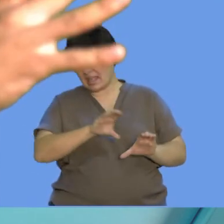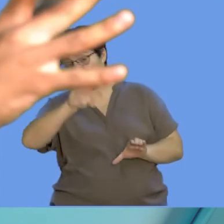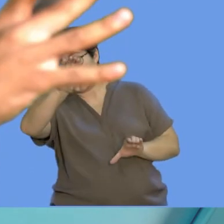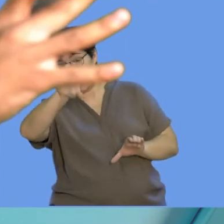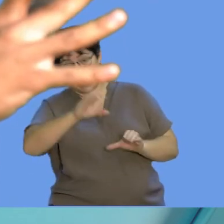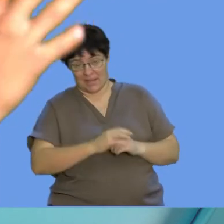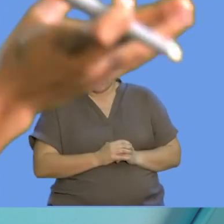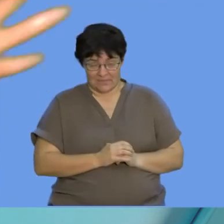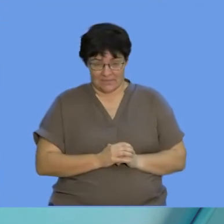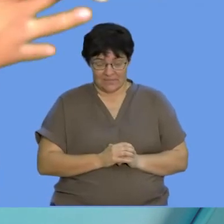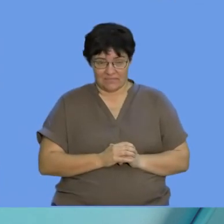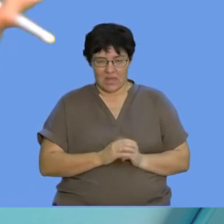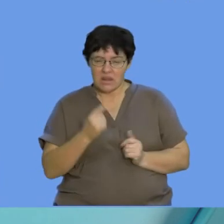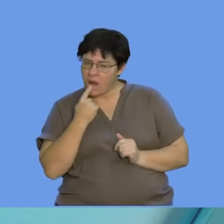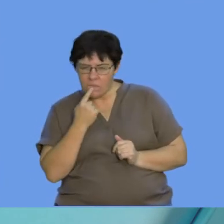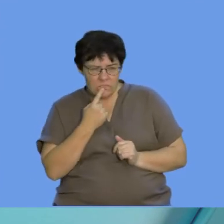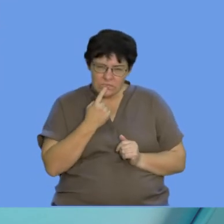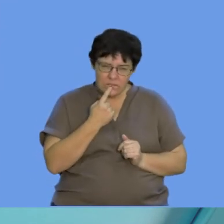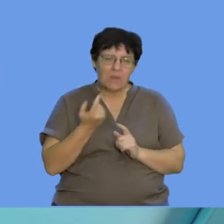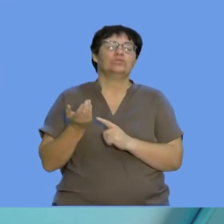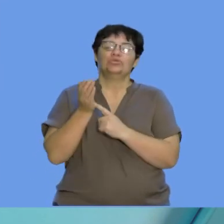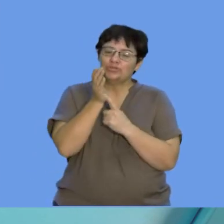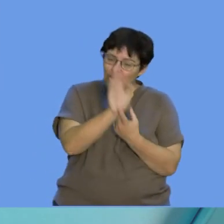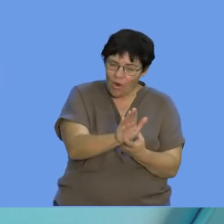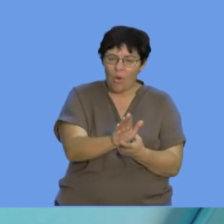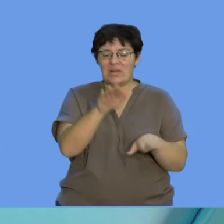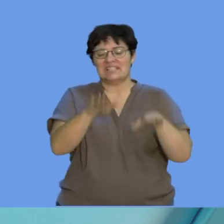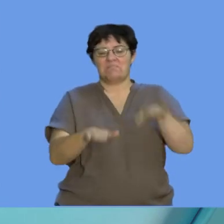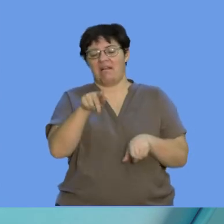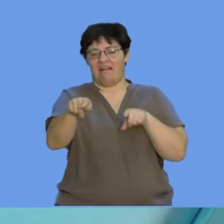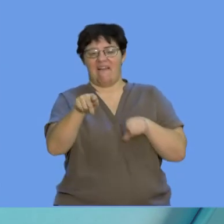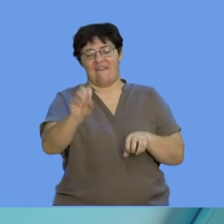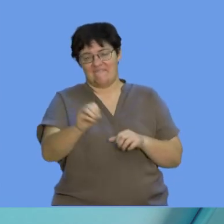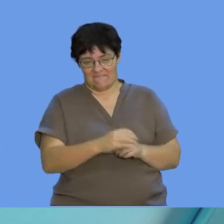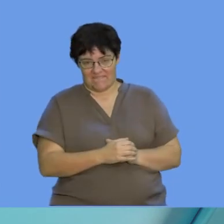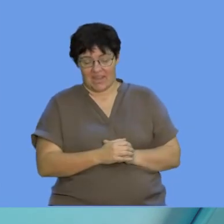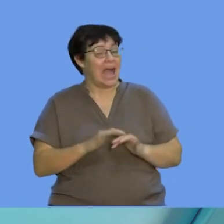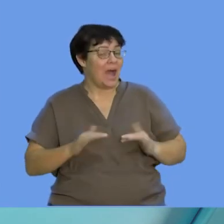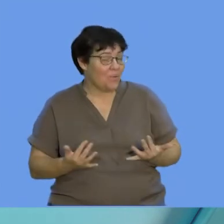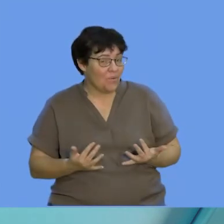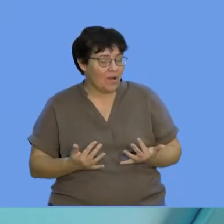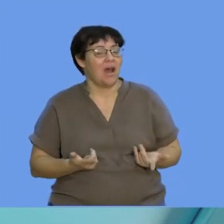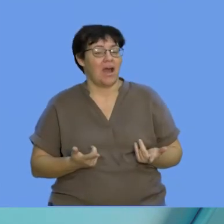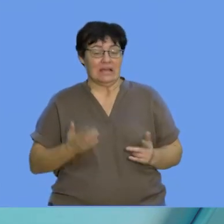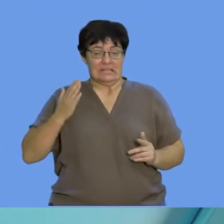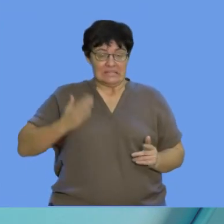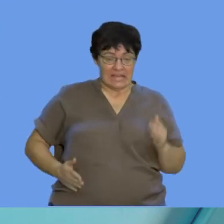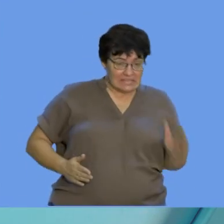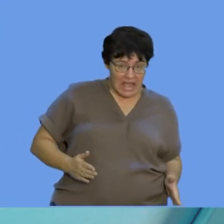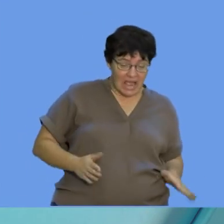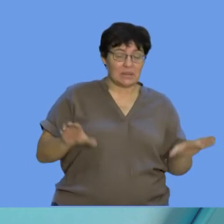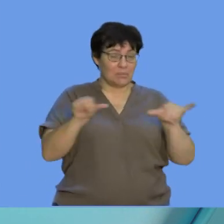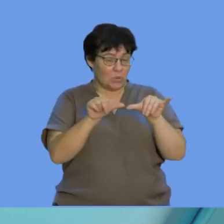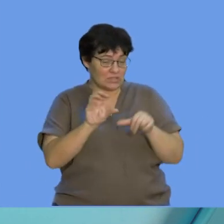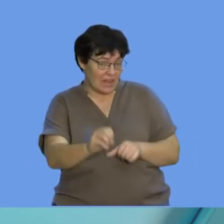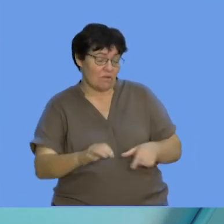and one triangle there. Now you need to show some similarities in terms of either sides being in